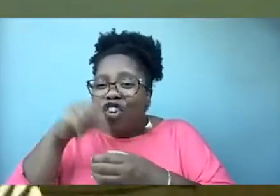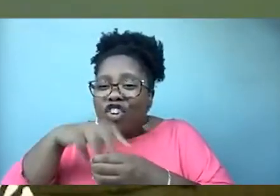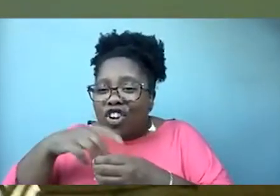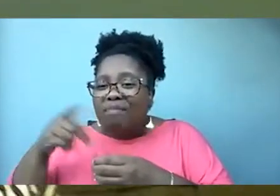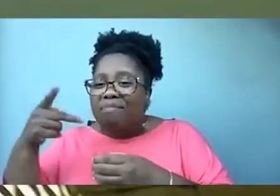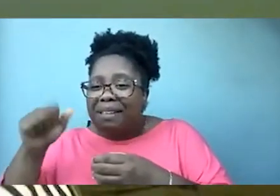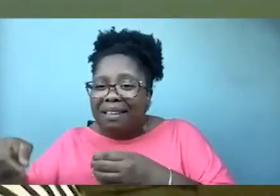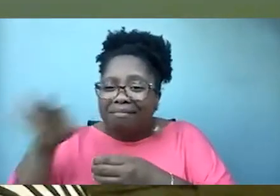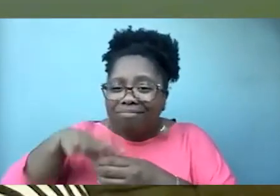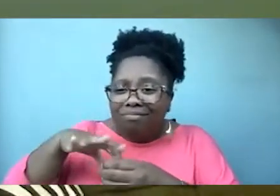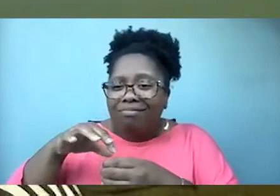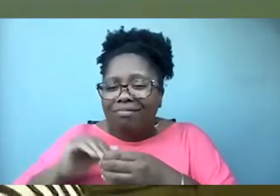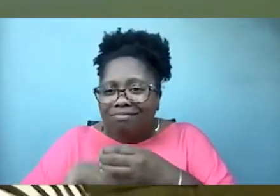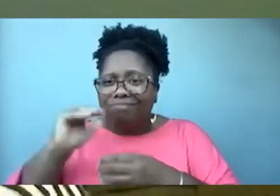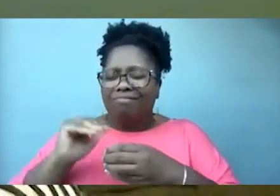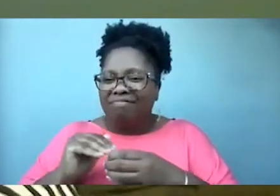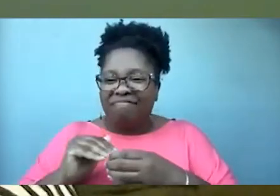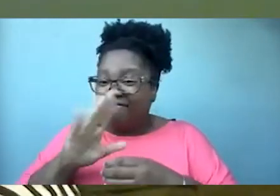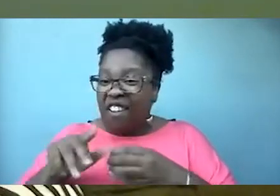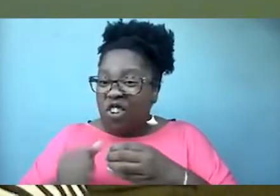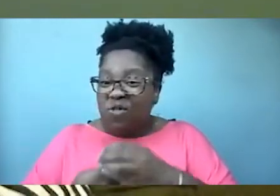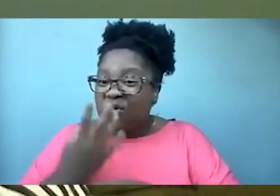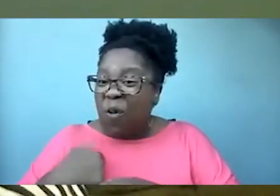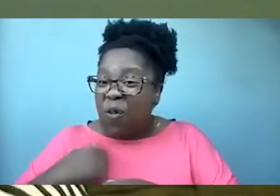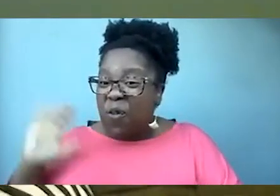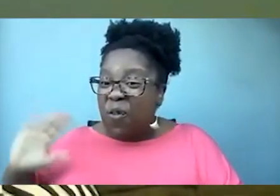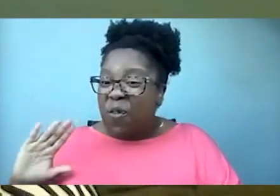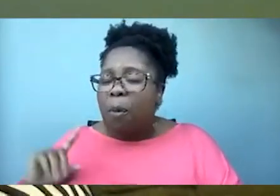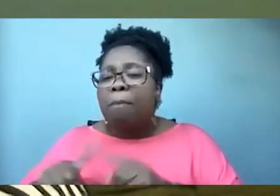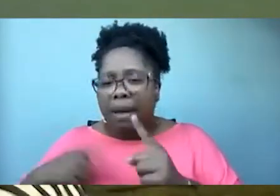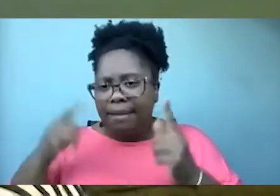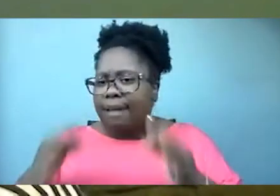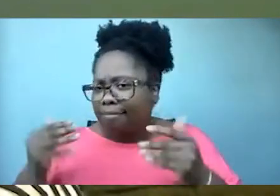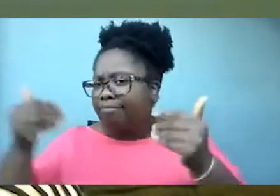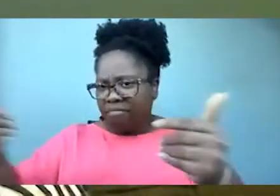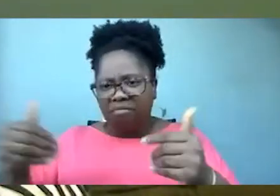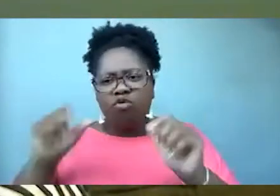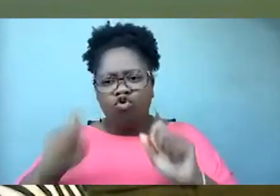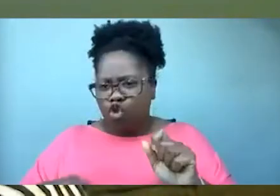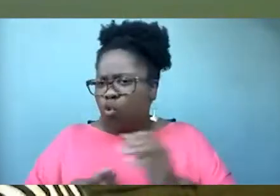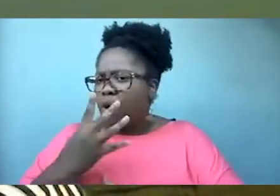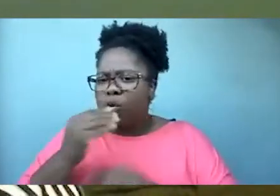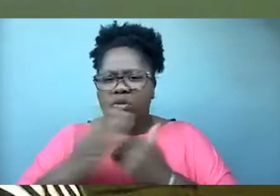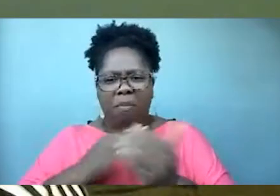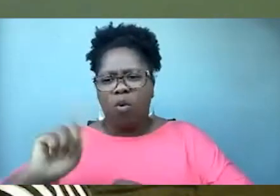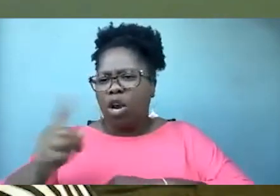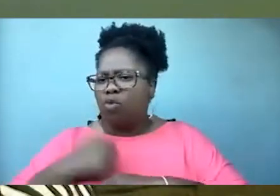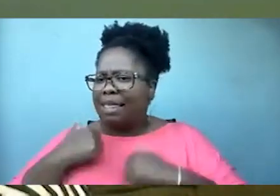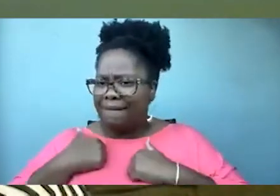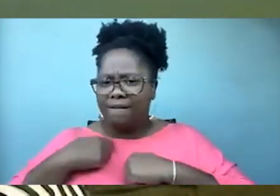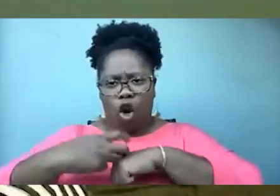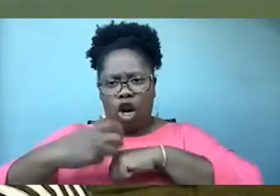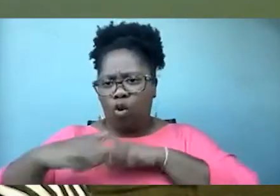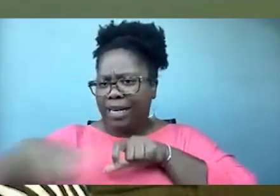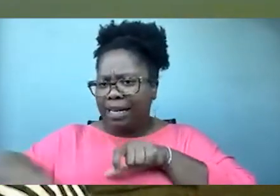I was just going to say the word, again, audacity comes to mind when thinking about the work that you've engaged. So you're not a farmer. You